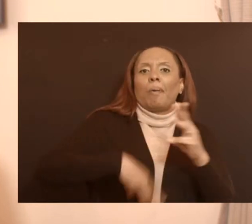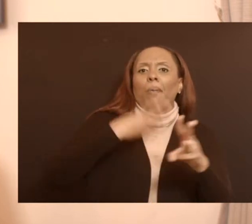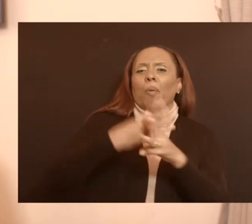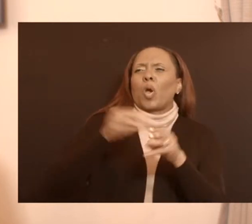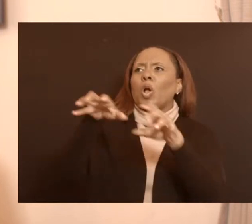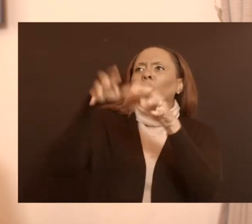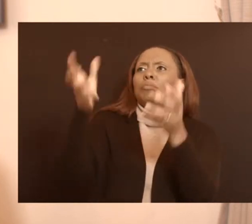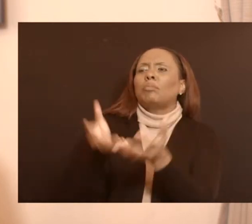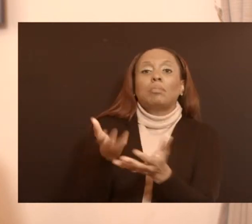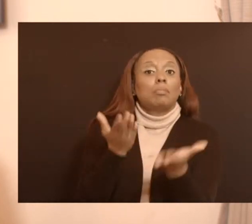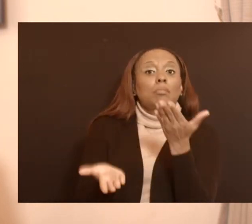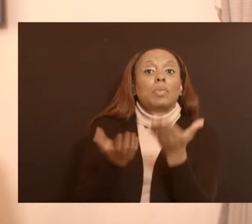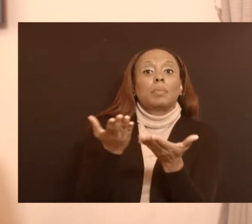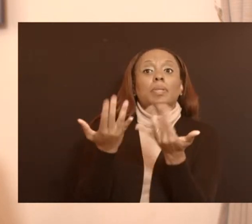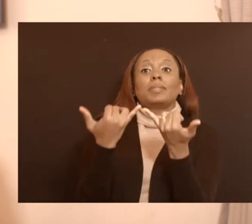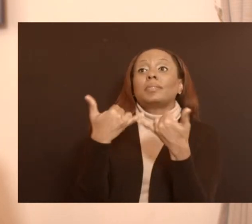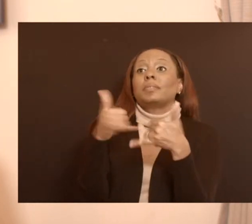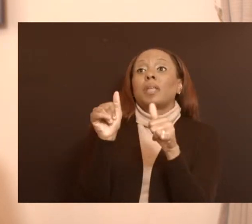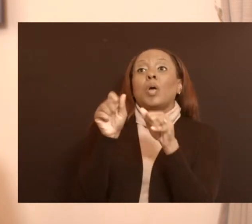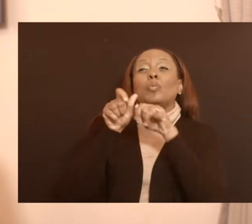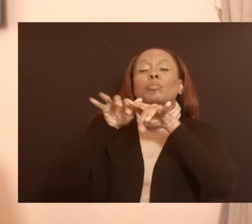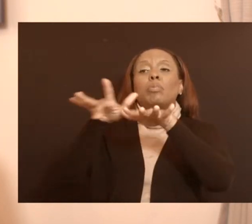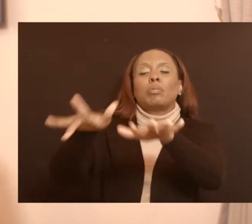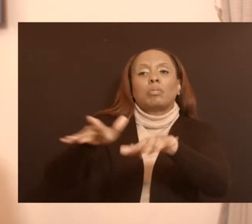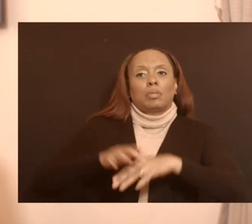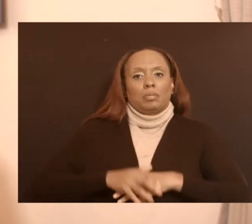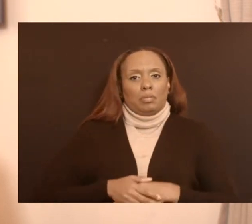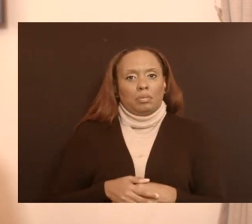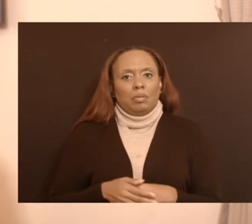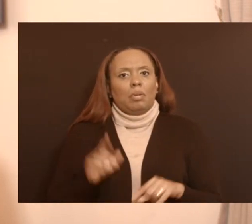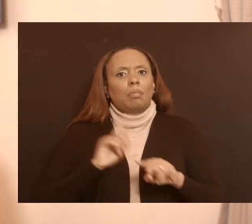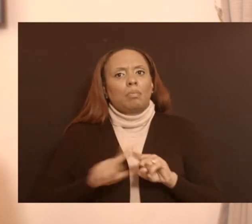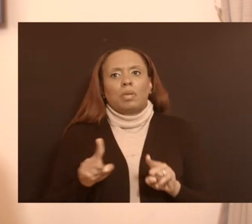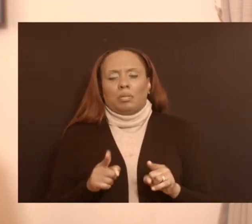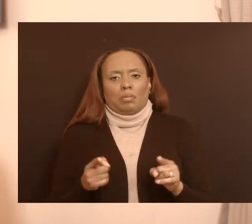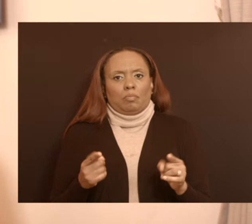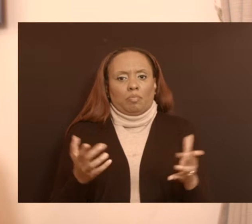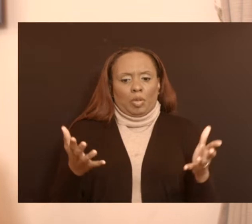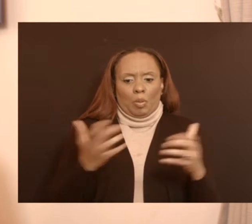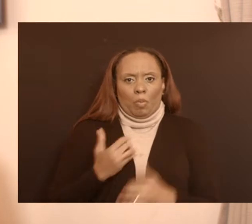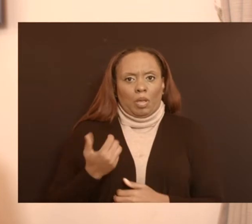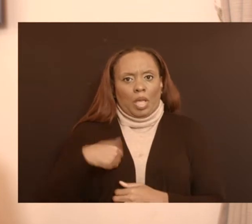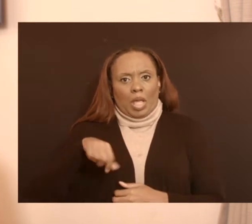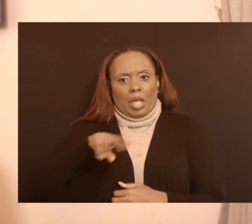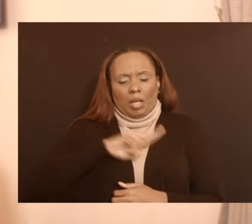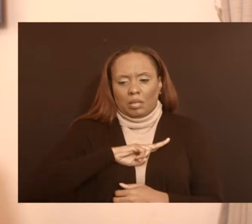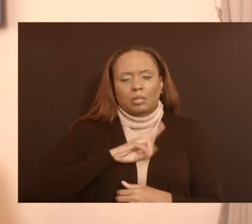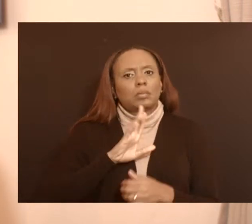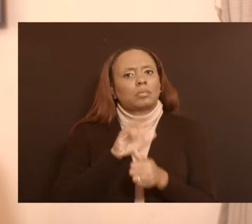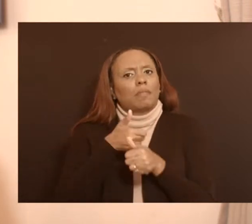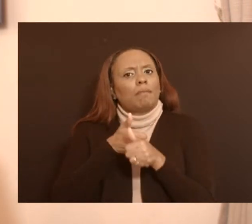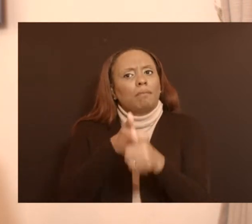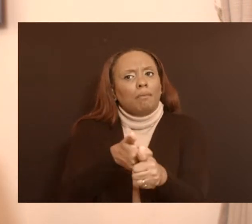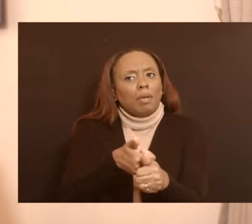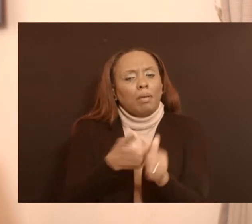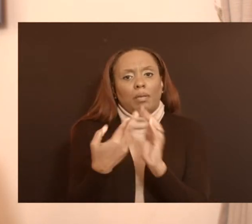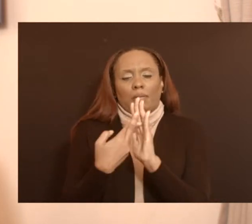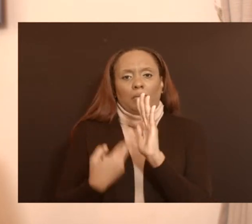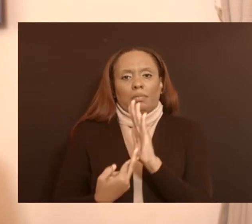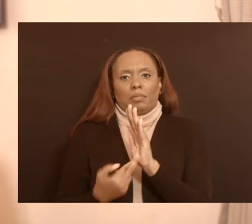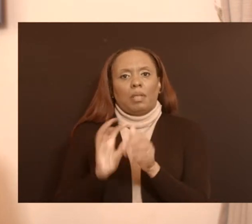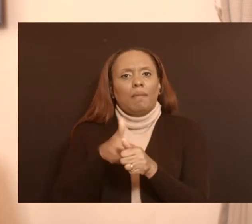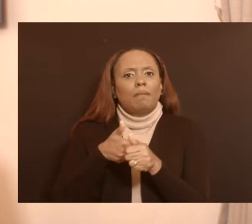point in time we may see a flare-up again. But that is not what we want. And that is why we are asking persons to follow the